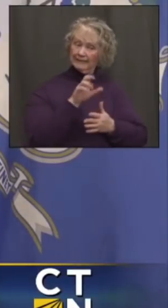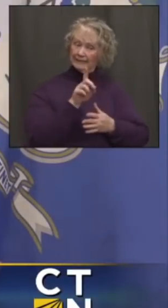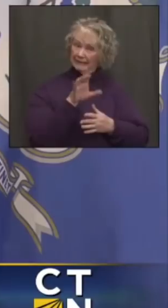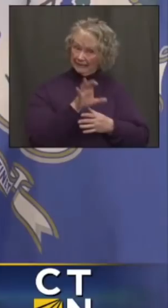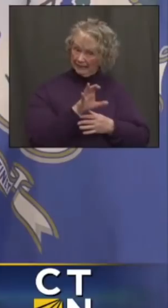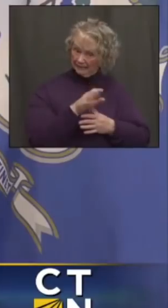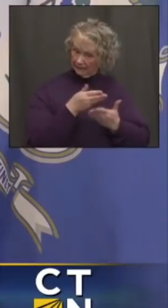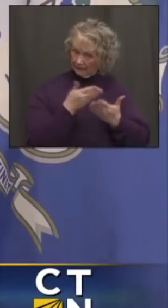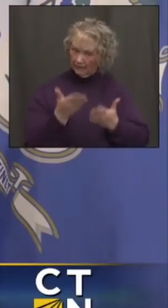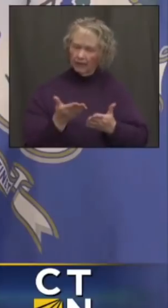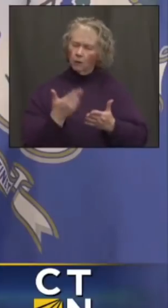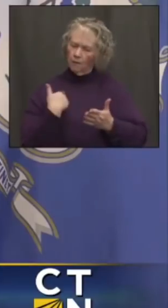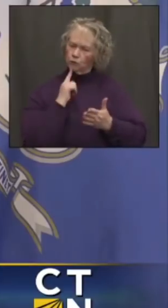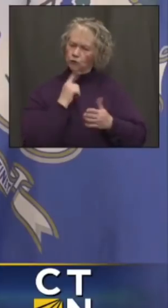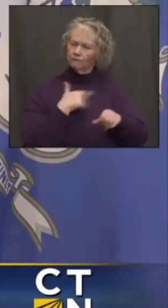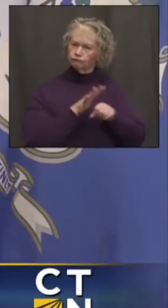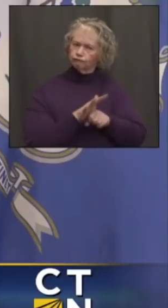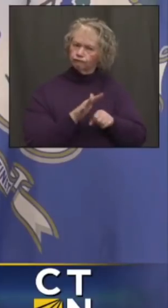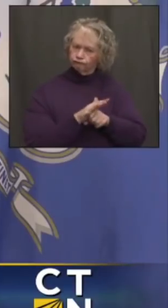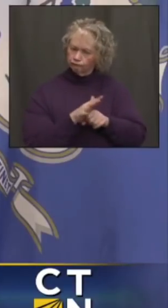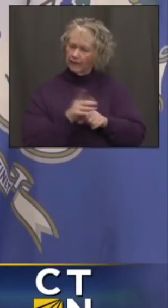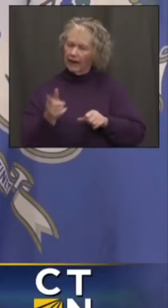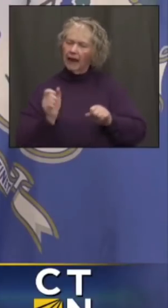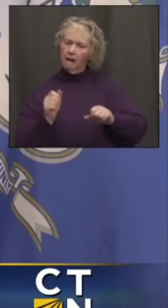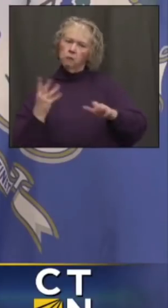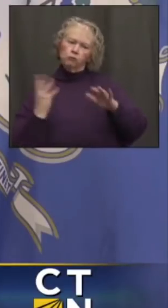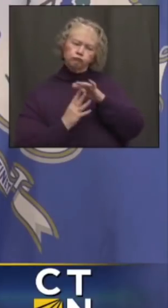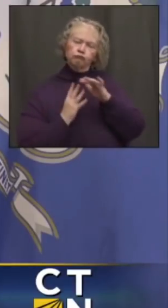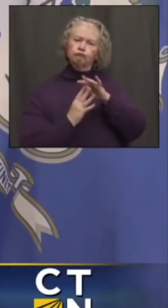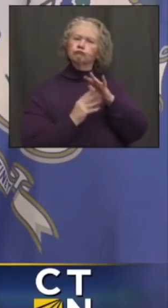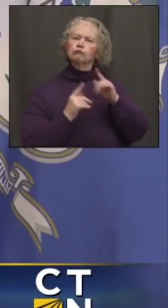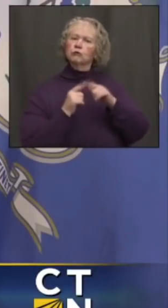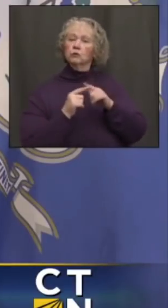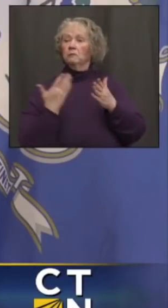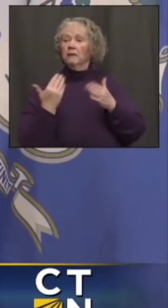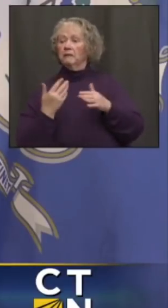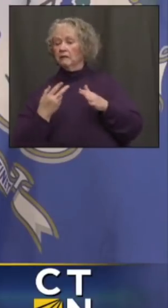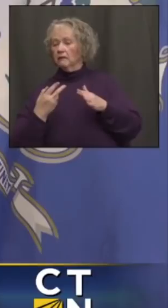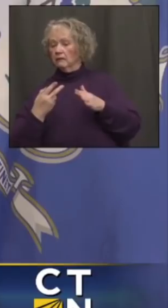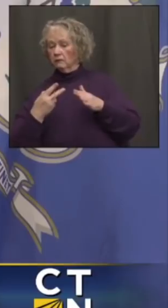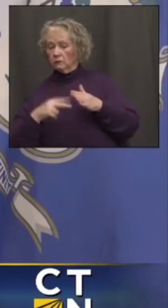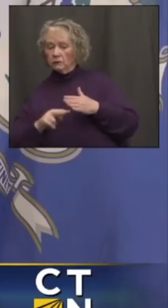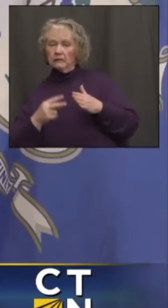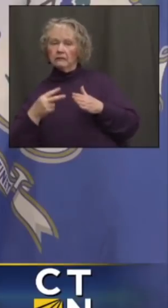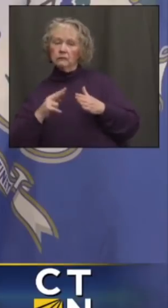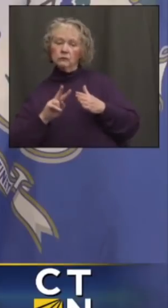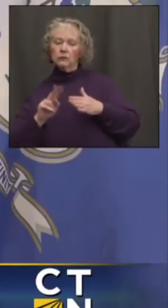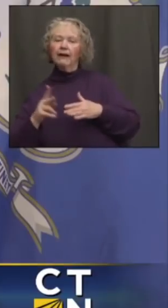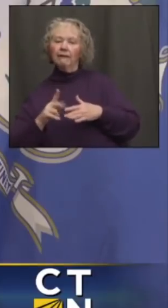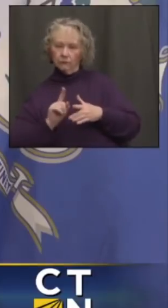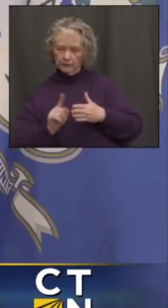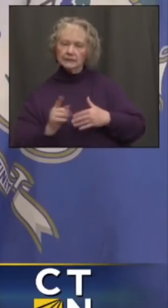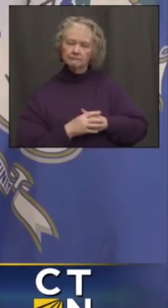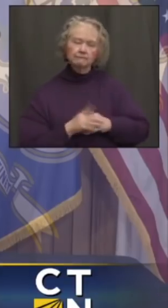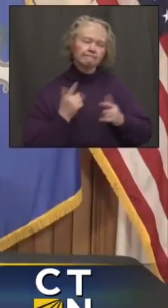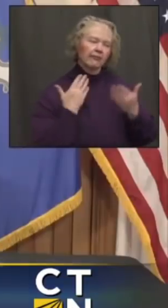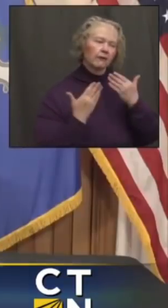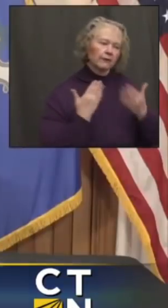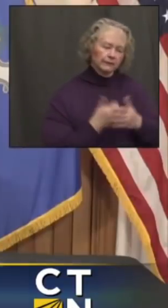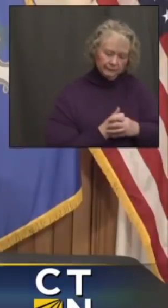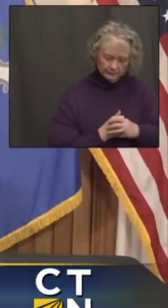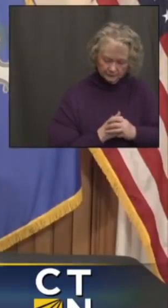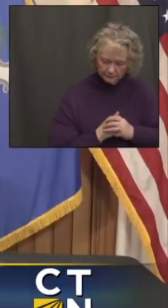3 weeks, give or take. And I think it's really important that that list of essential workers, as determined by the Center